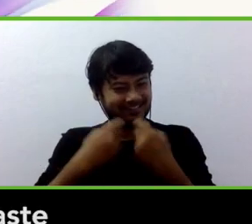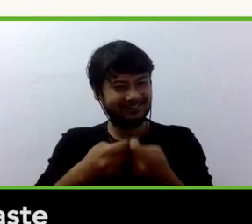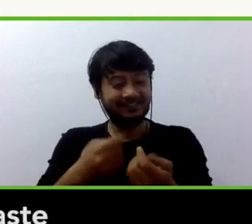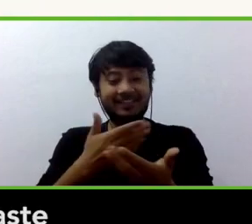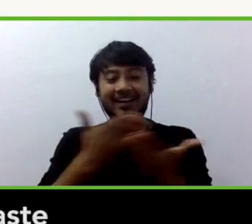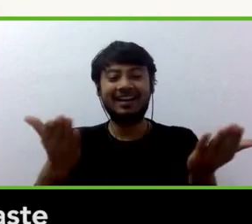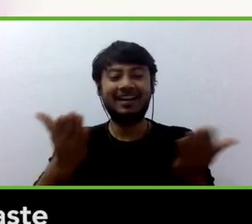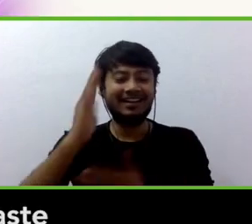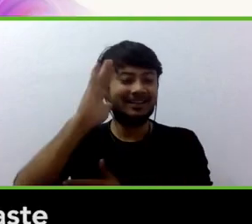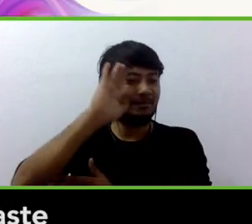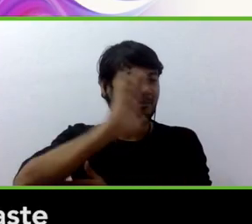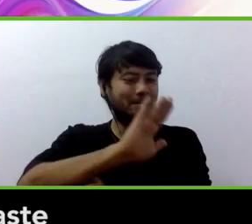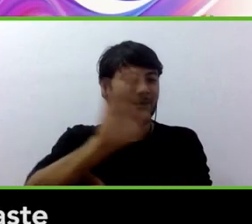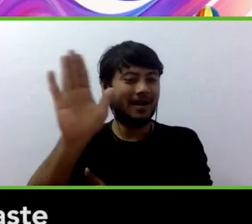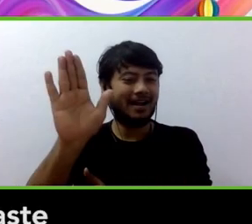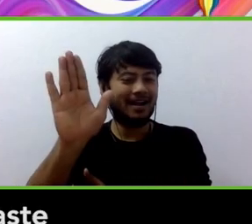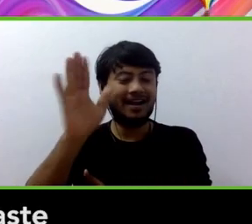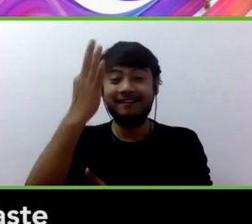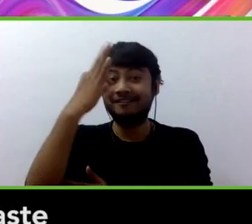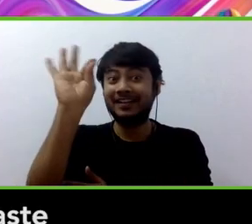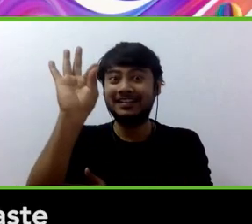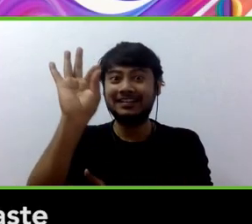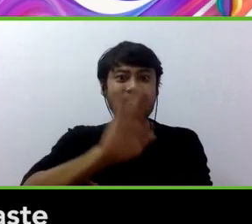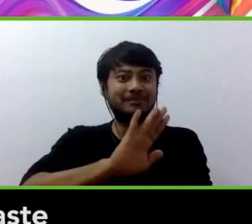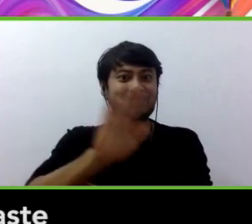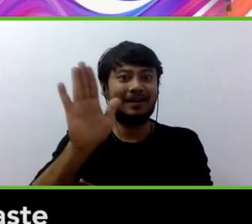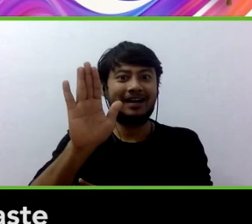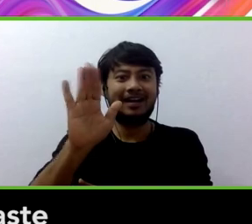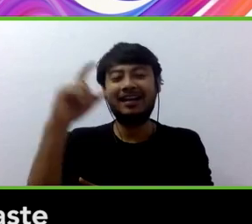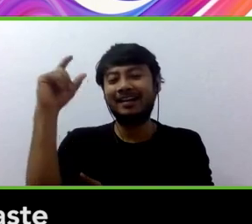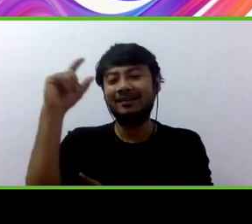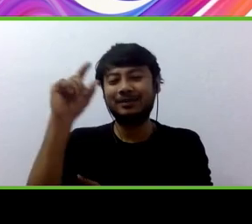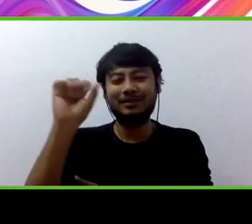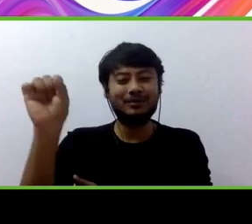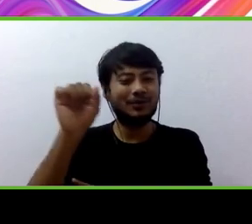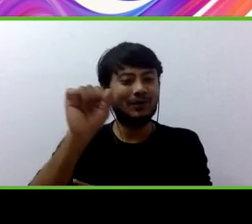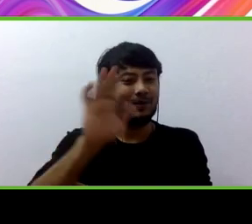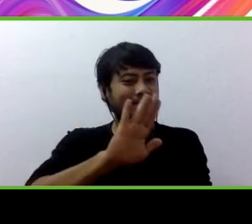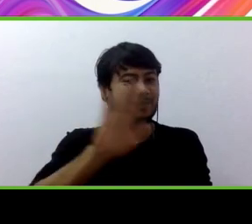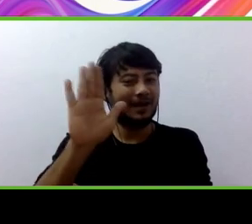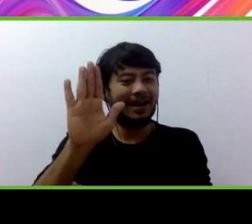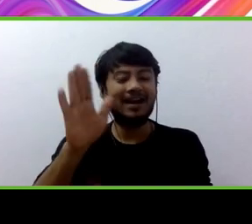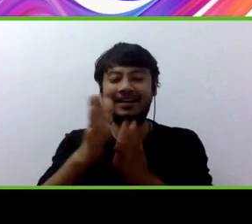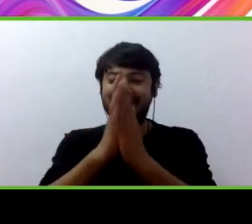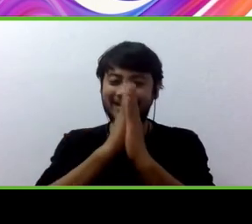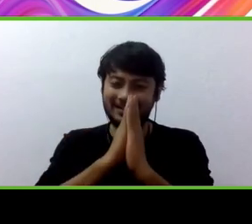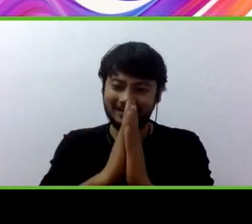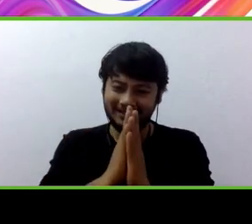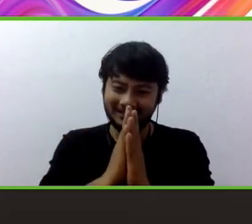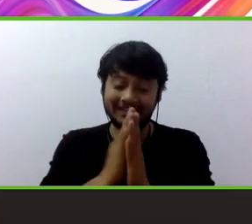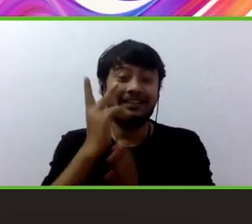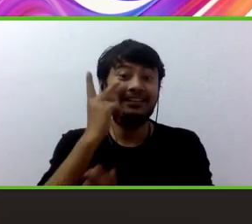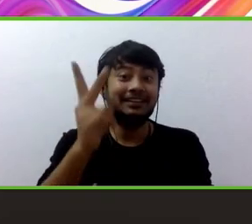revoir, kudafis, aloha, adios, and namaste. See you in